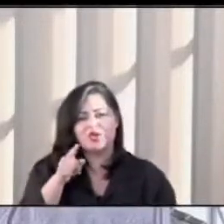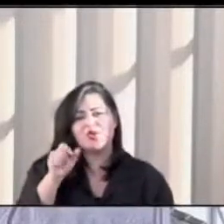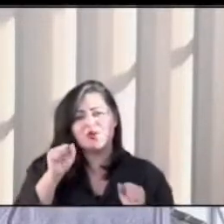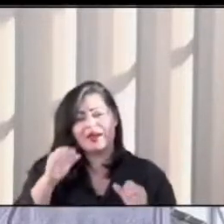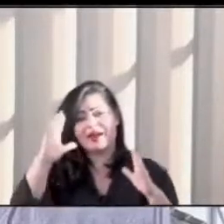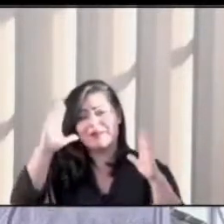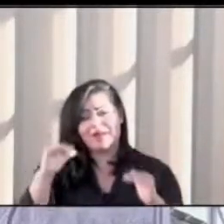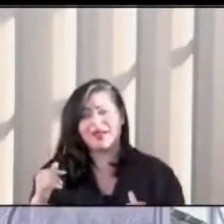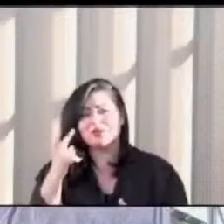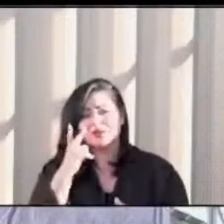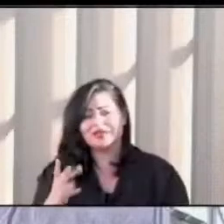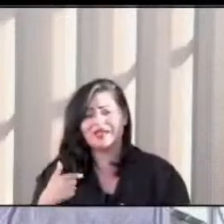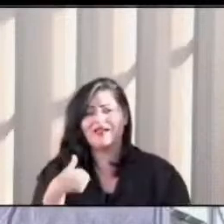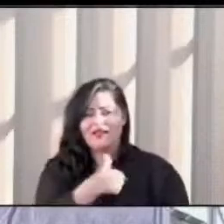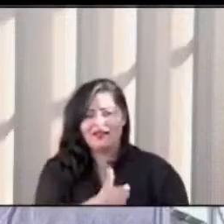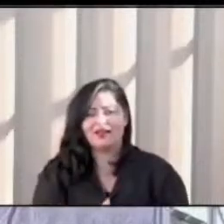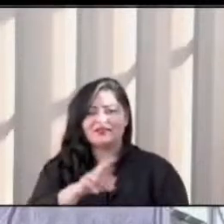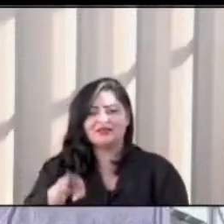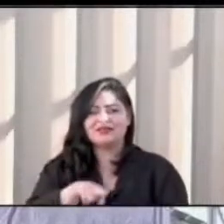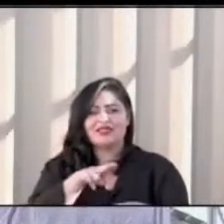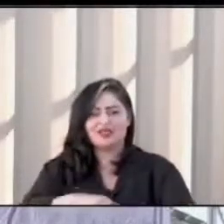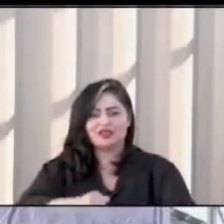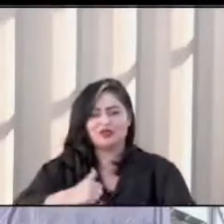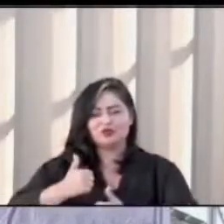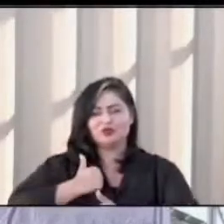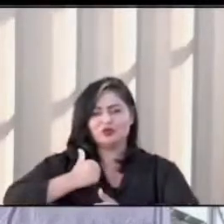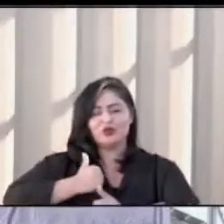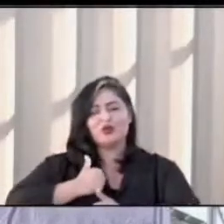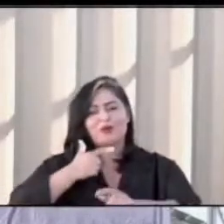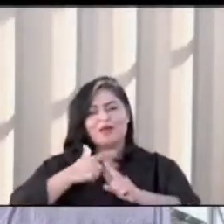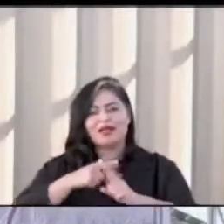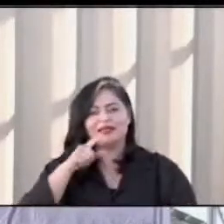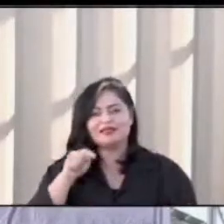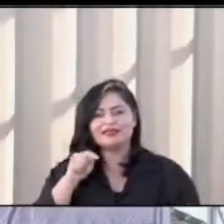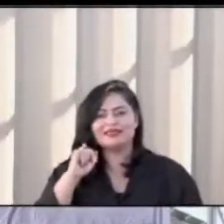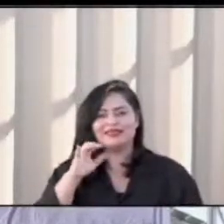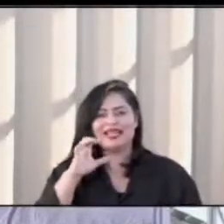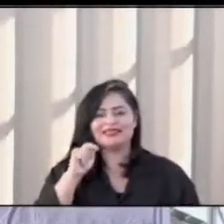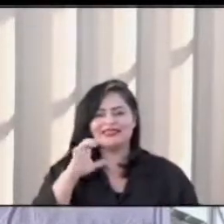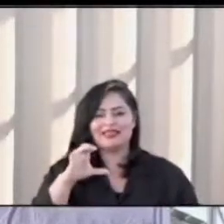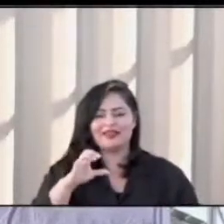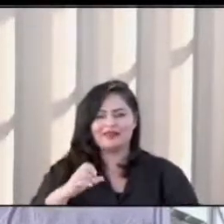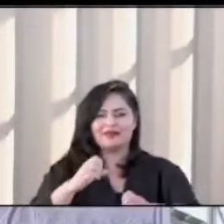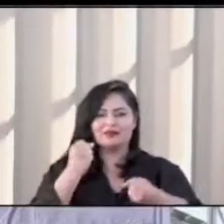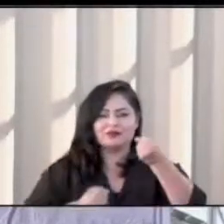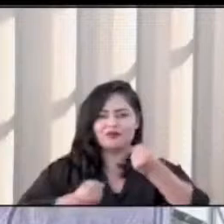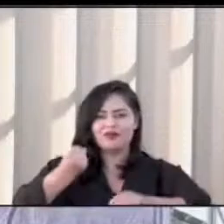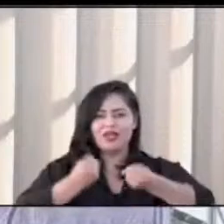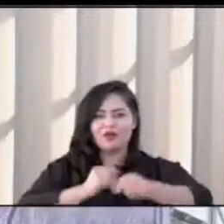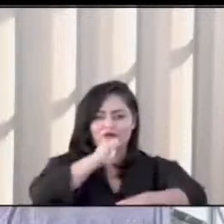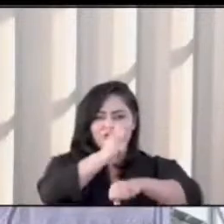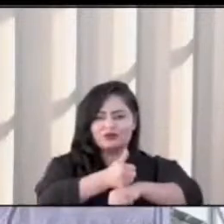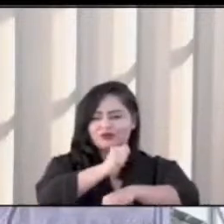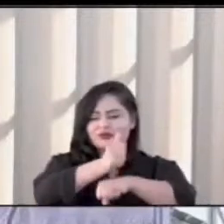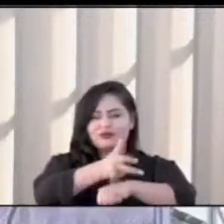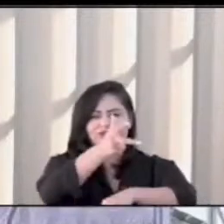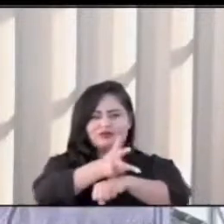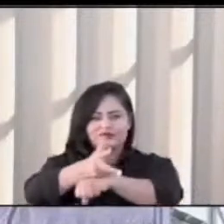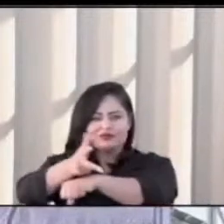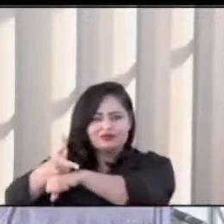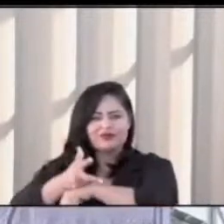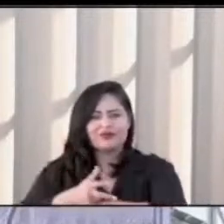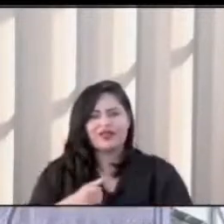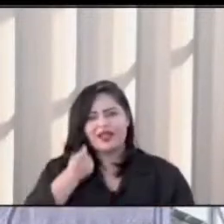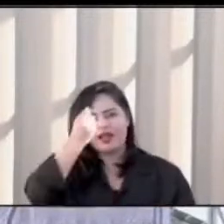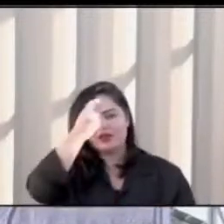see uniformed California National soldiers and our tactical vehicles positioned throughout the area. I understand the